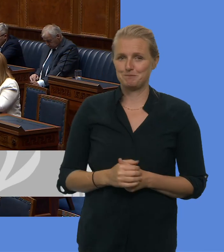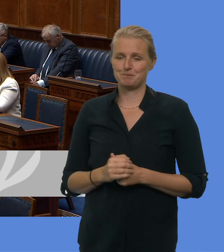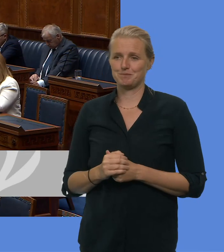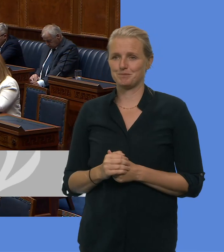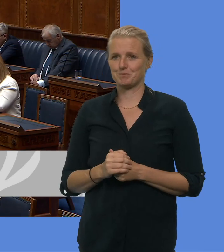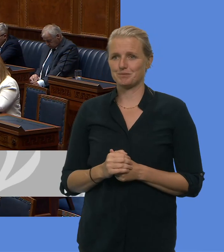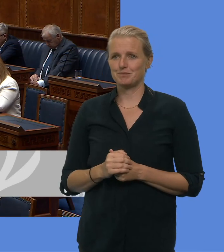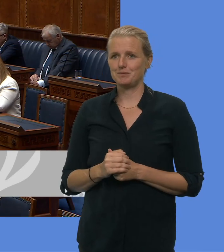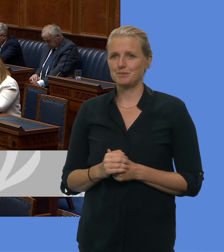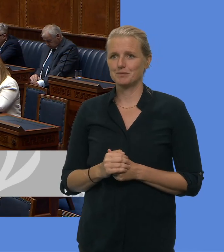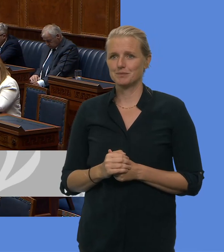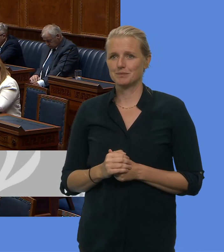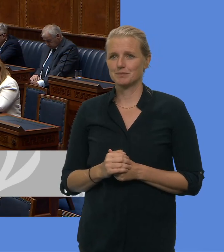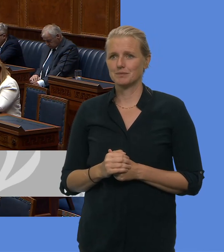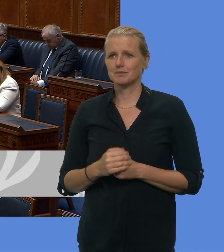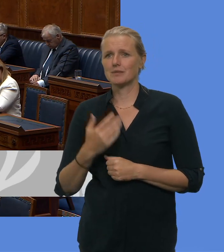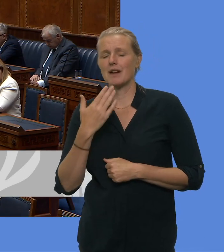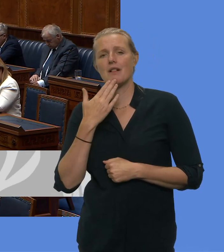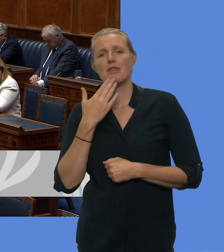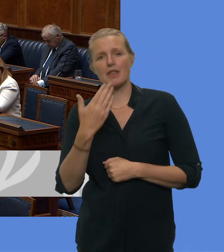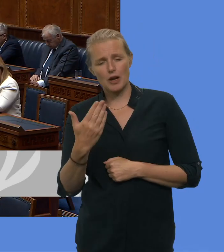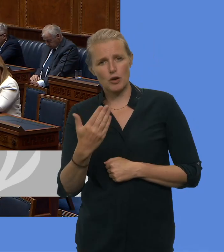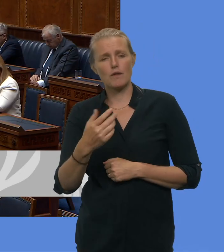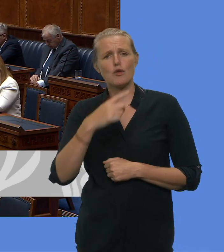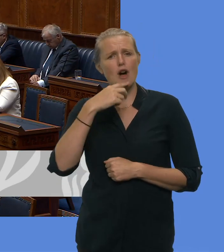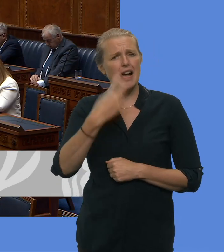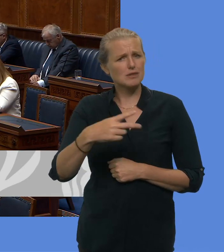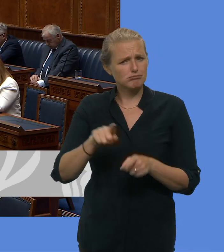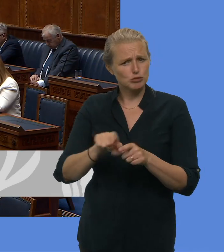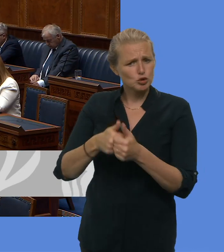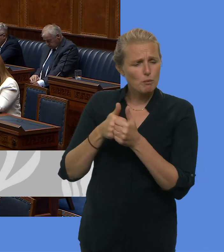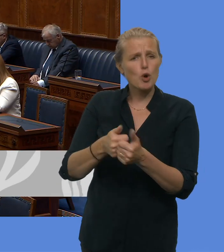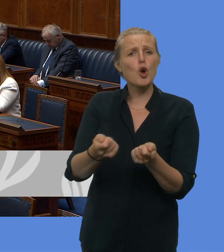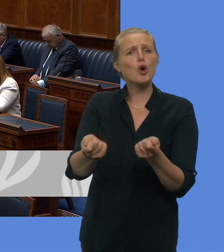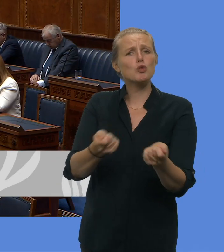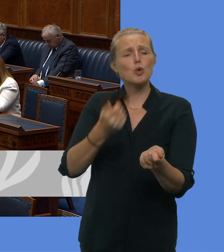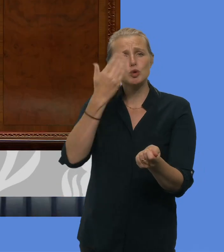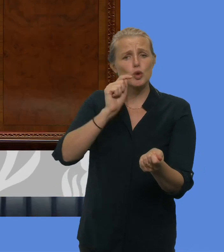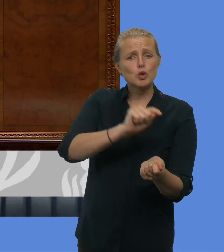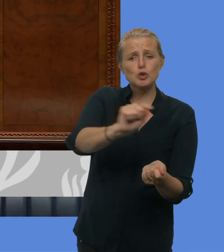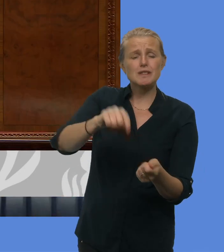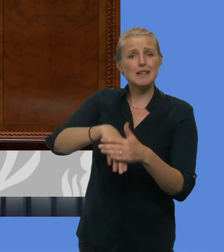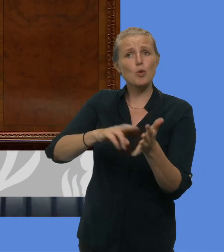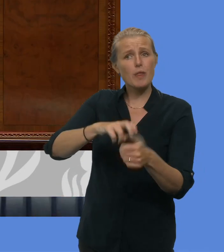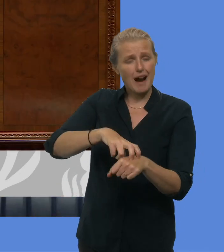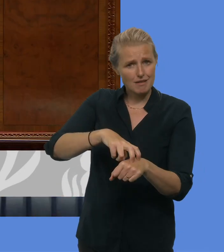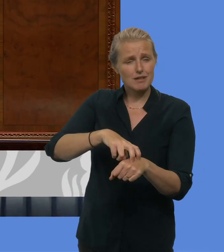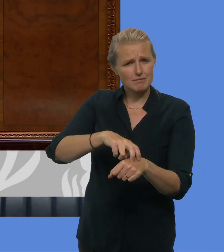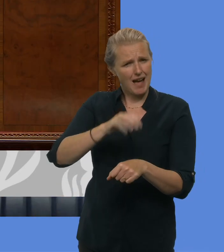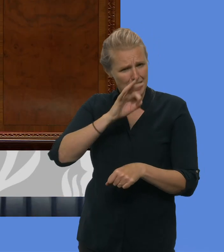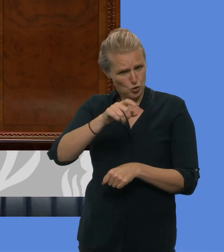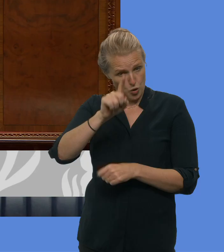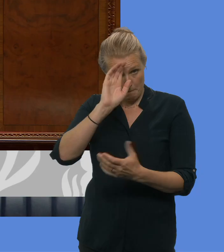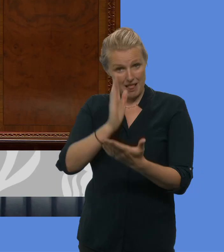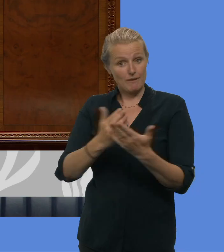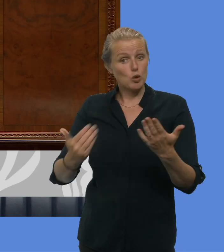I want to thank the Minister for his answer and his ongoing support for controlled schools across Northern Ireland. Can I ask him, does he believe that the